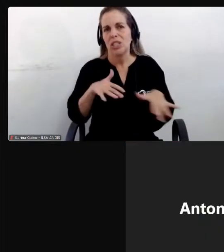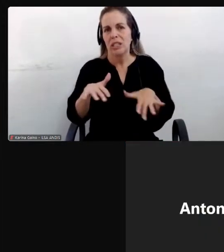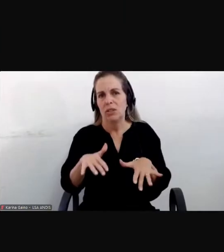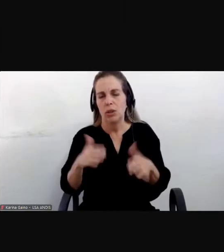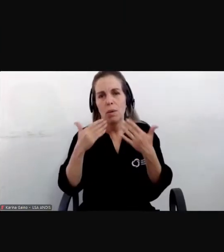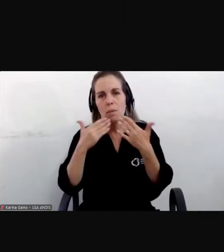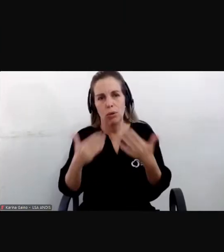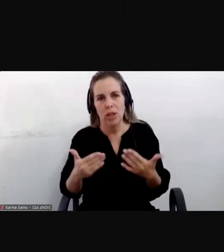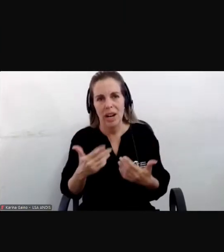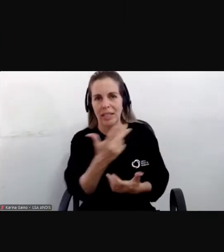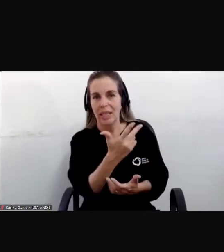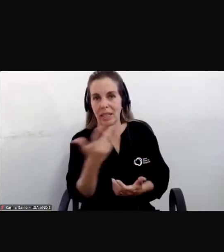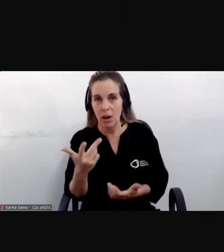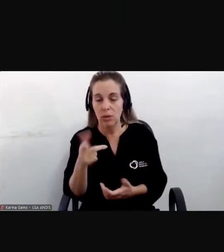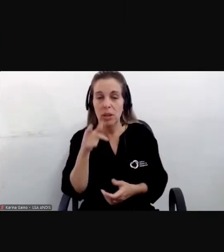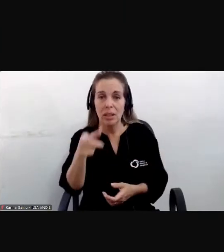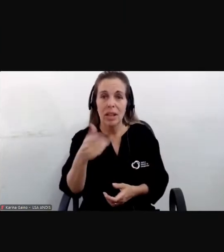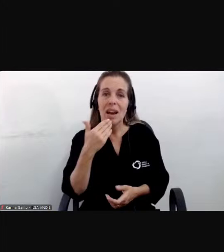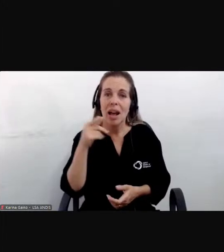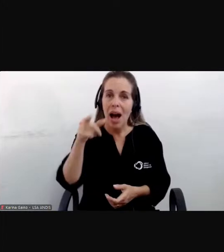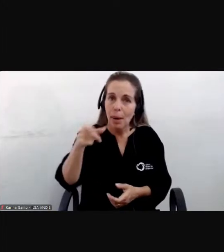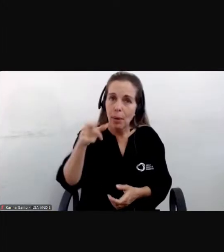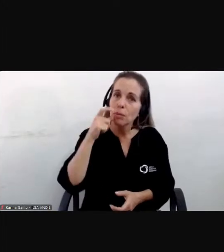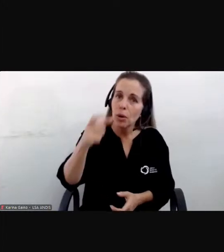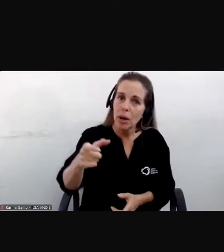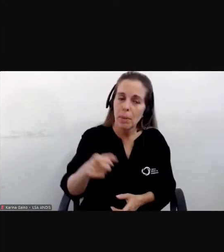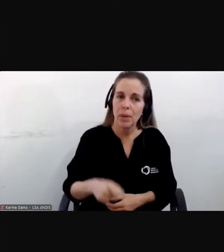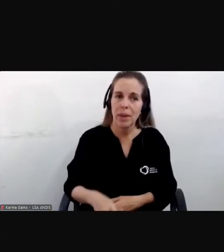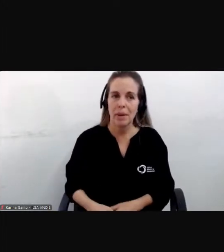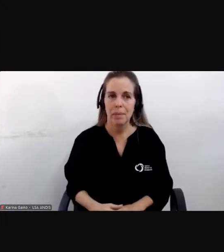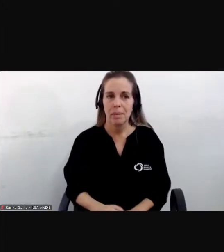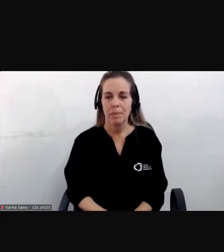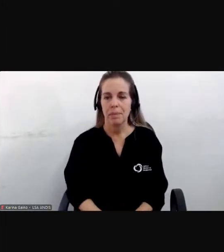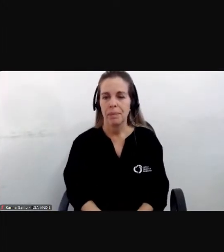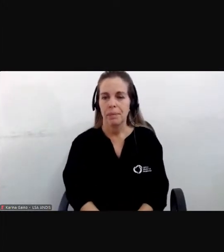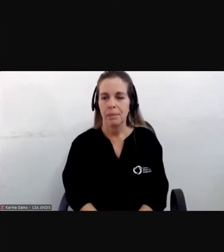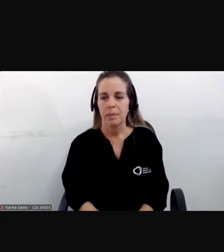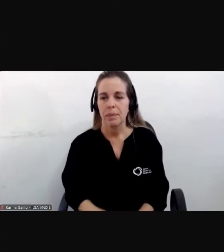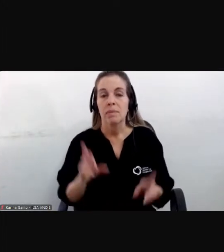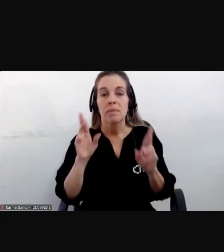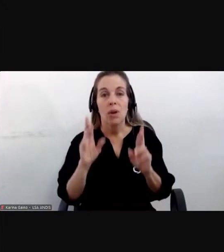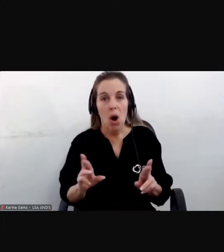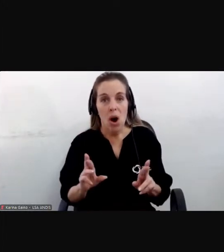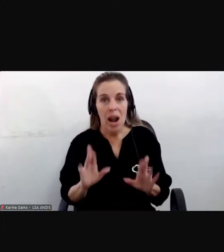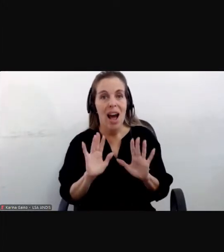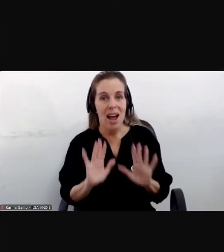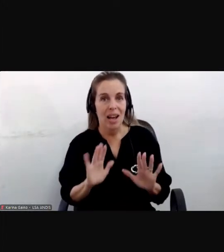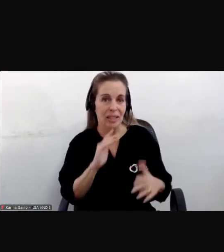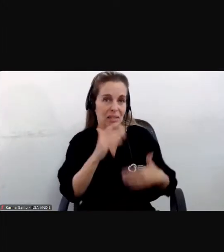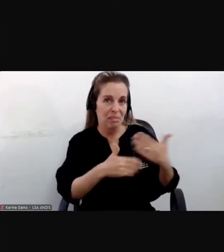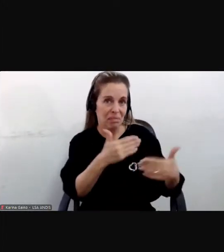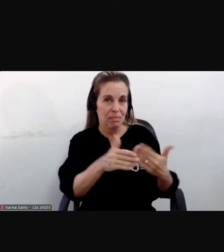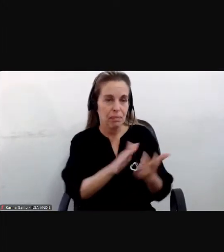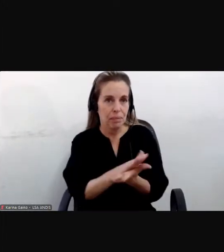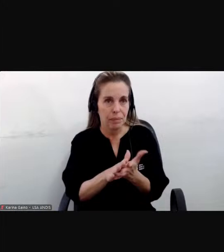place in the labor environment. Thank you very much, Antonio, for your response.